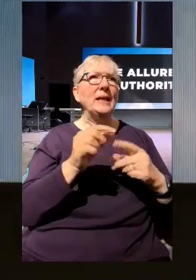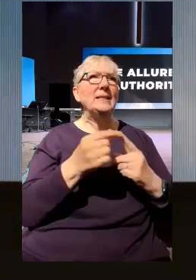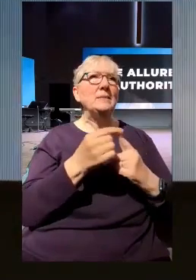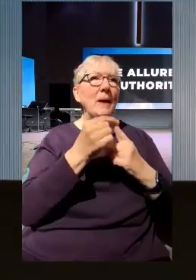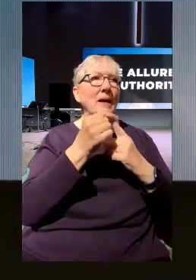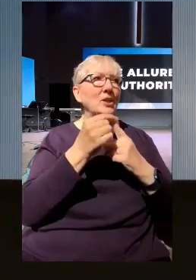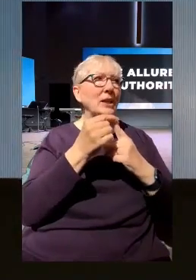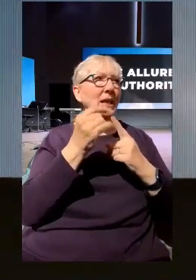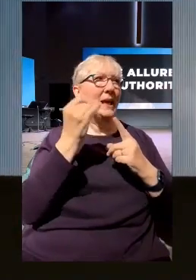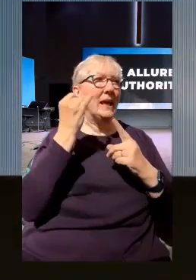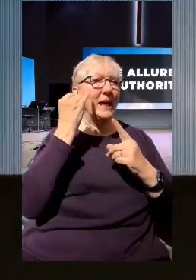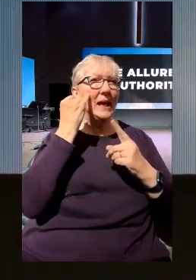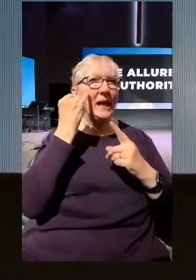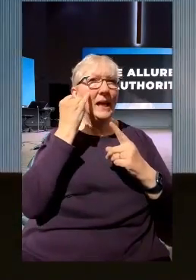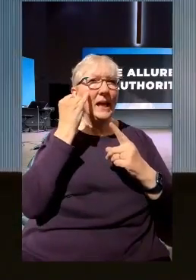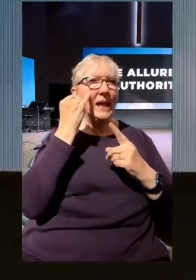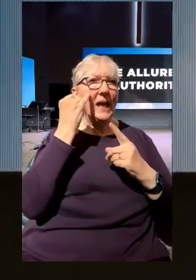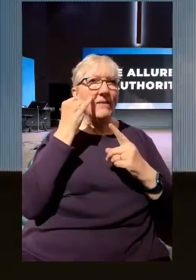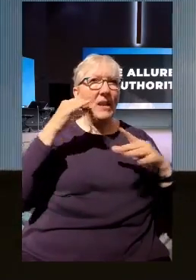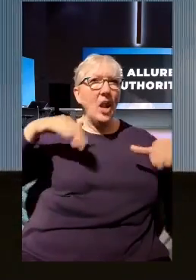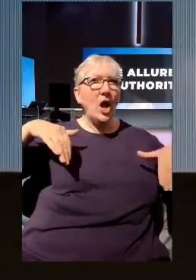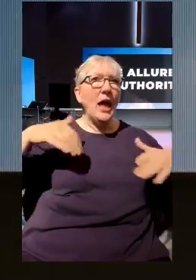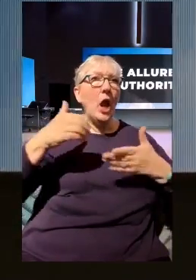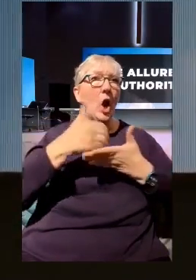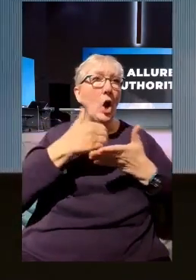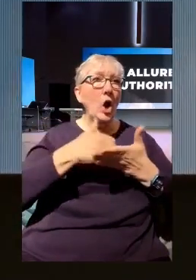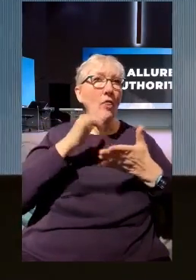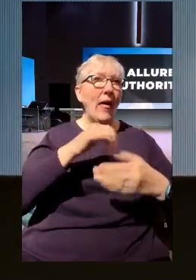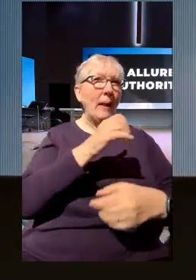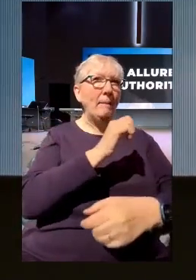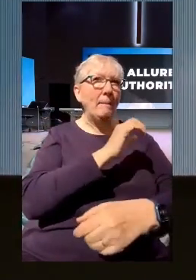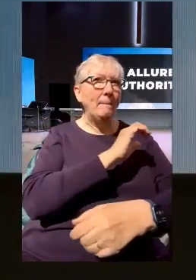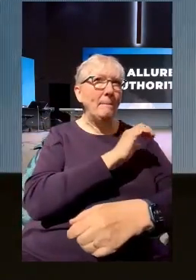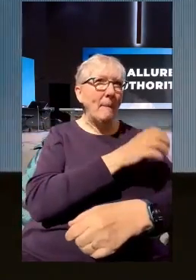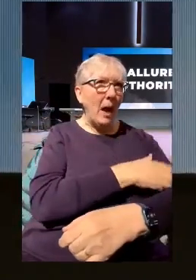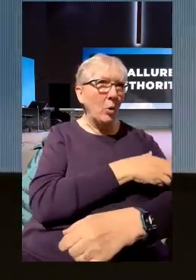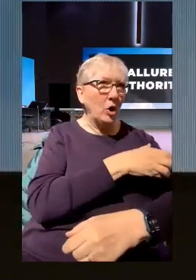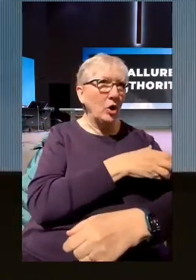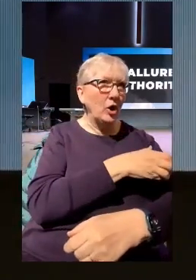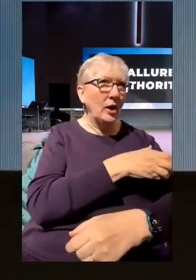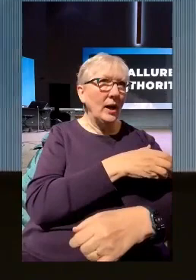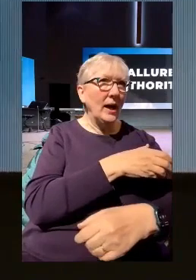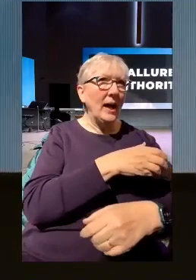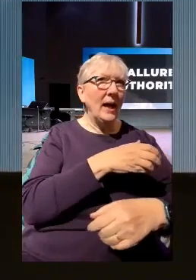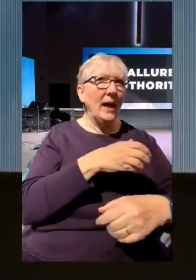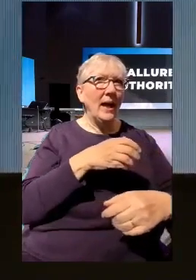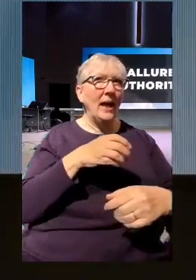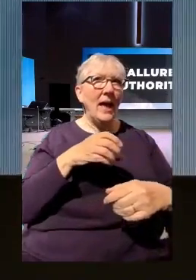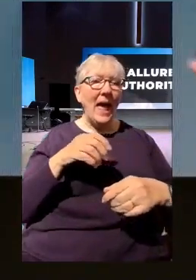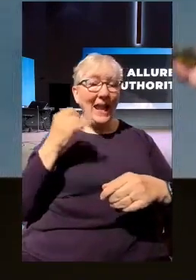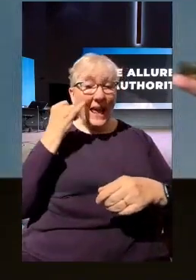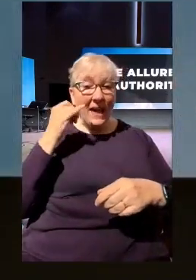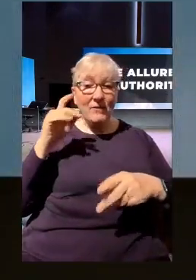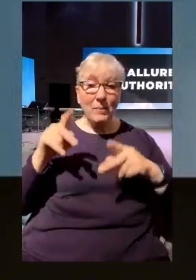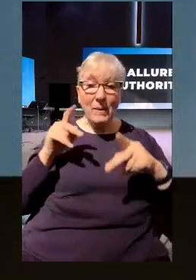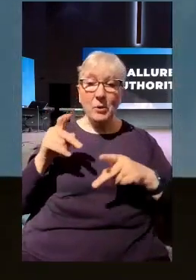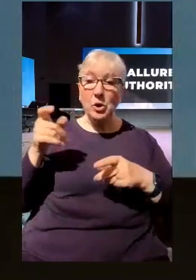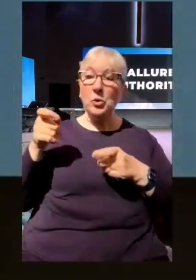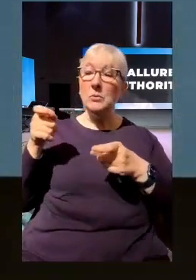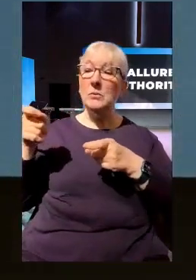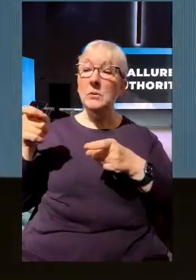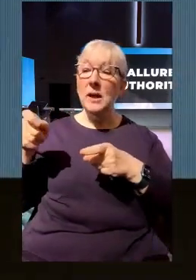when you haven't really earned the position of power, and people that you're lording it over are bucking you at every turn. It's